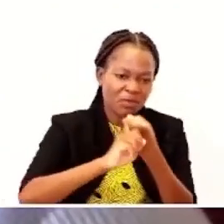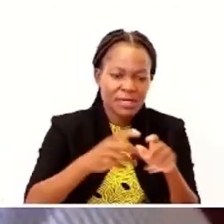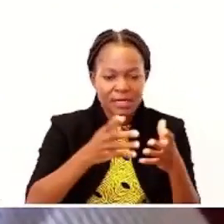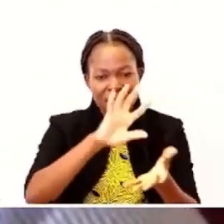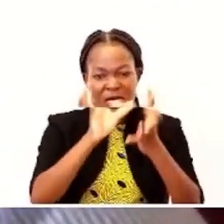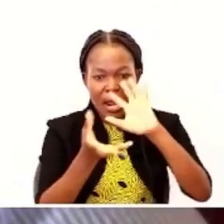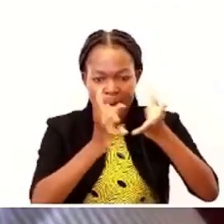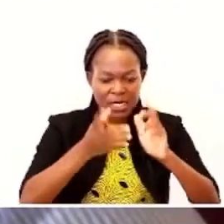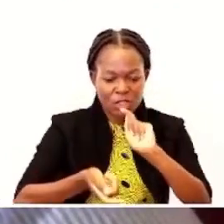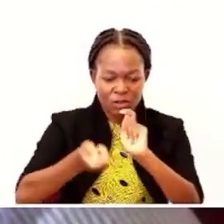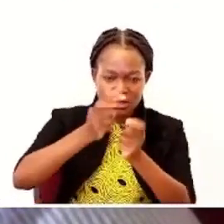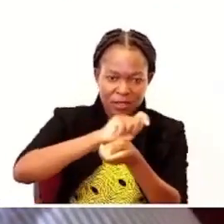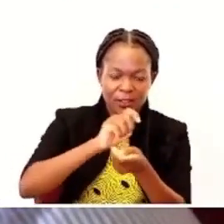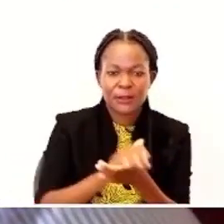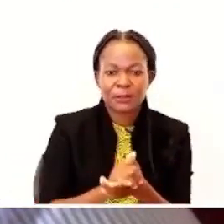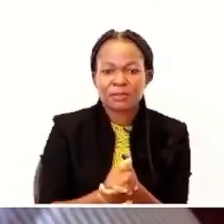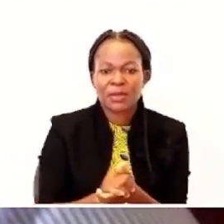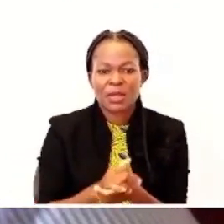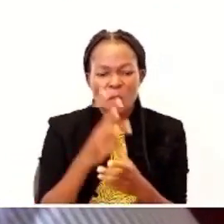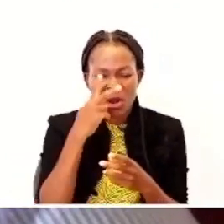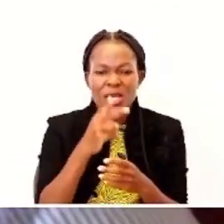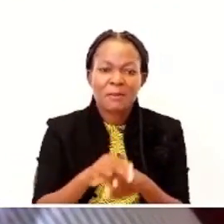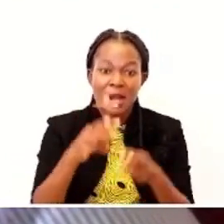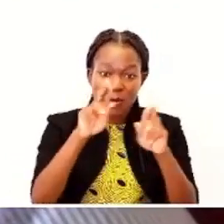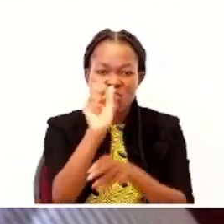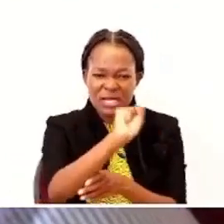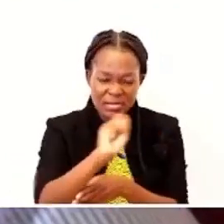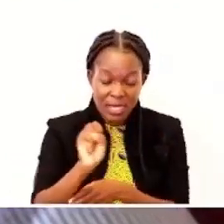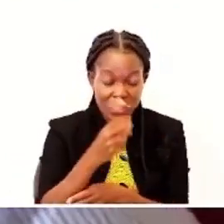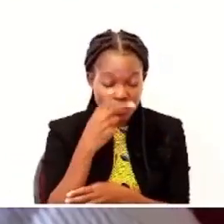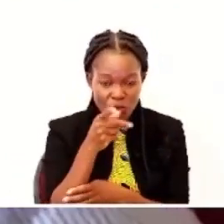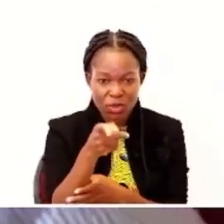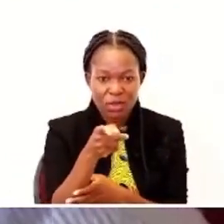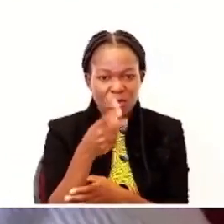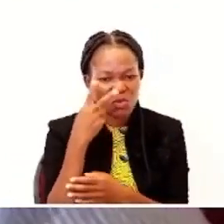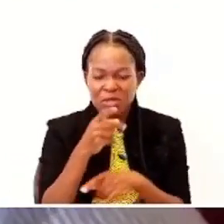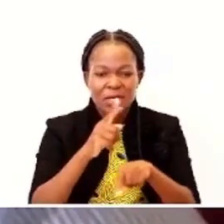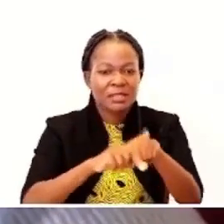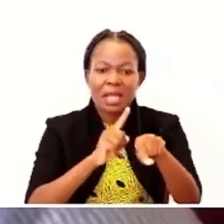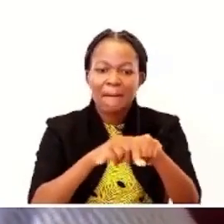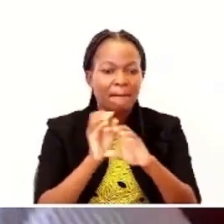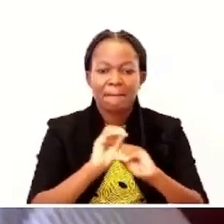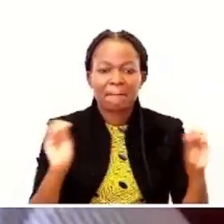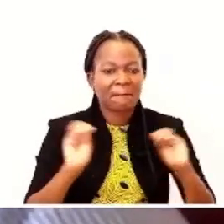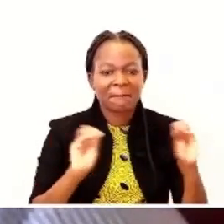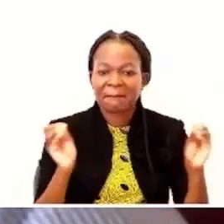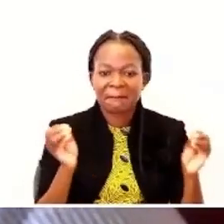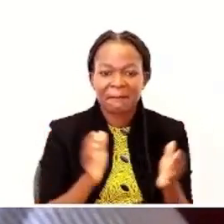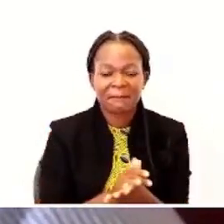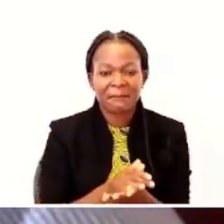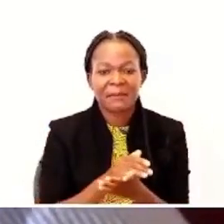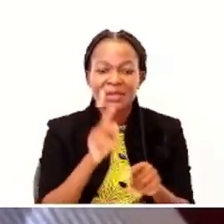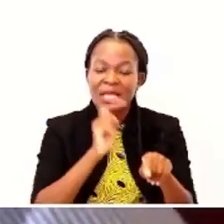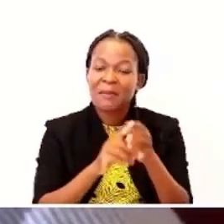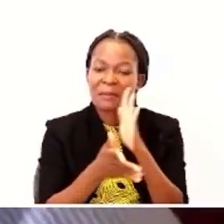scientific reports in general, we see that we have no time. Climate impacts are here.